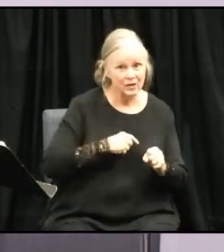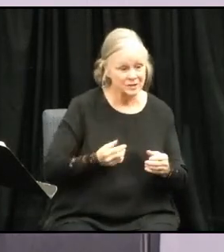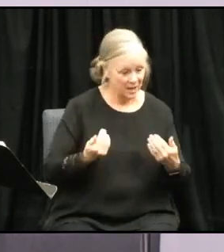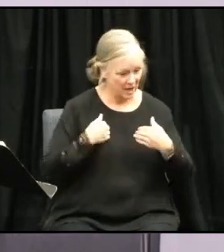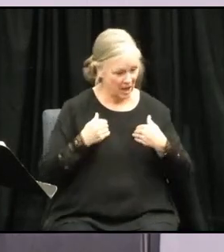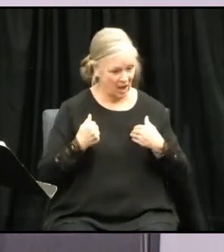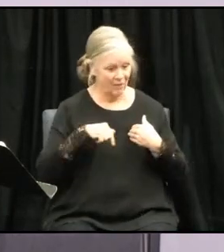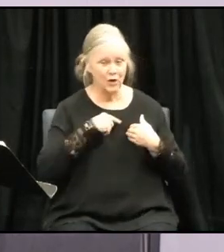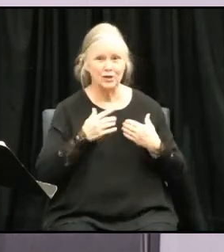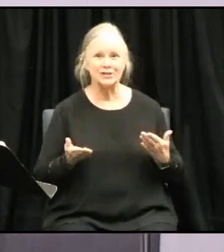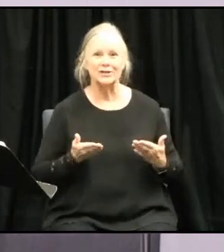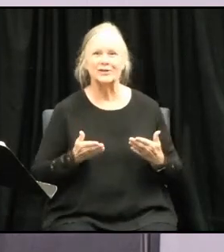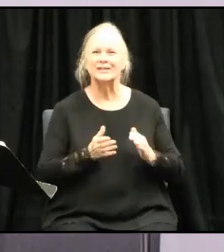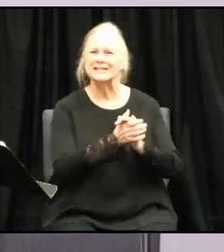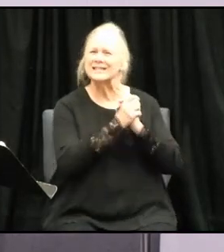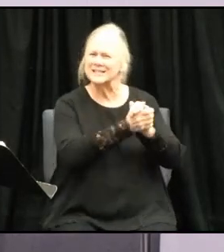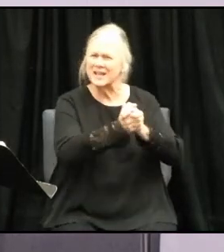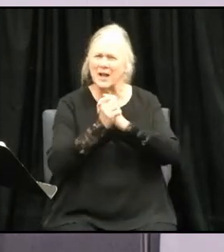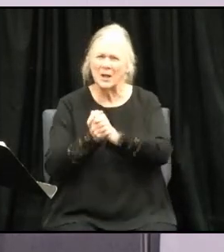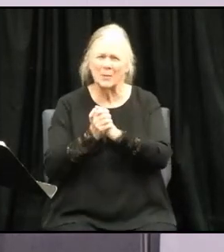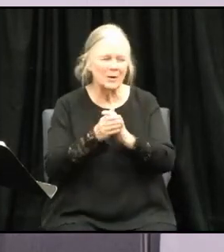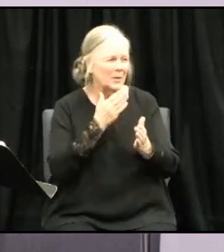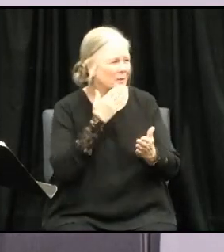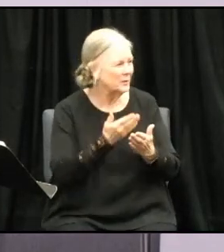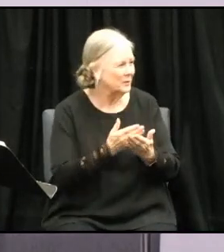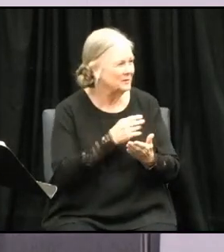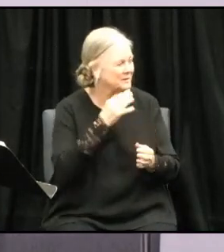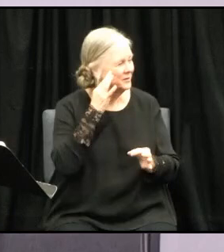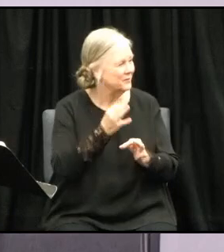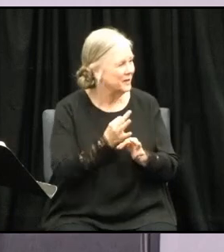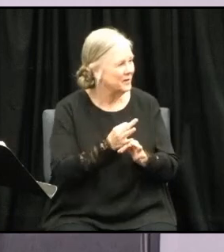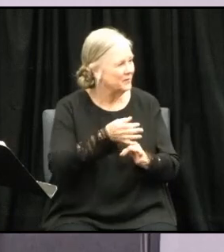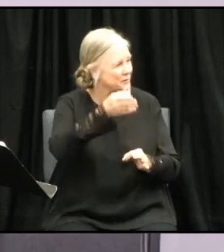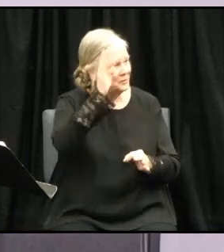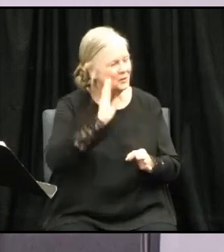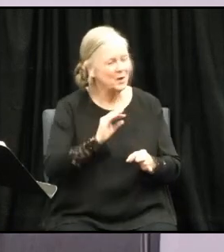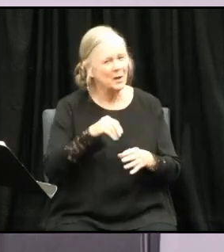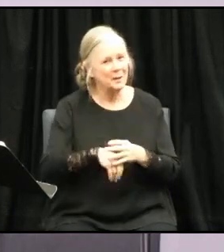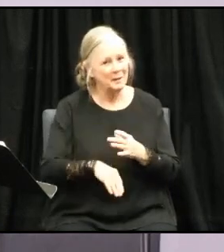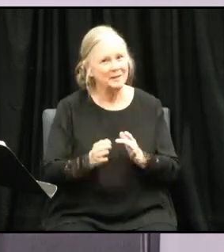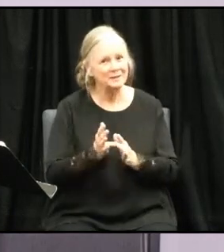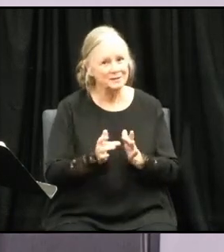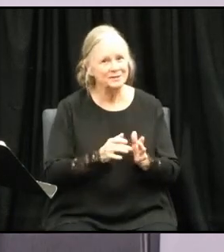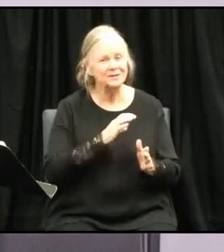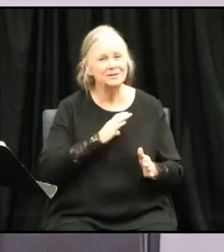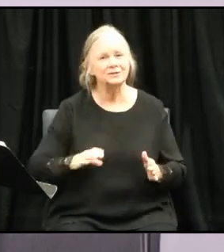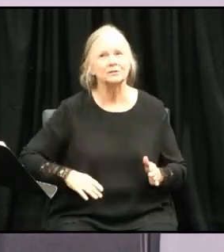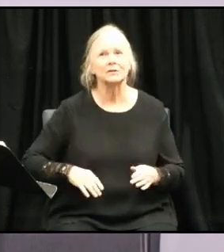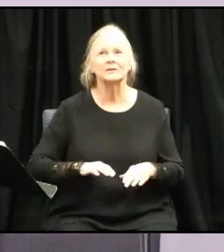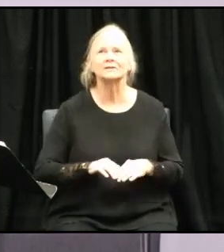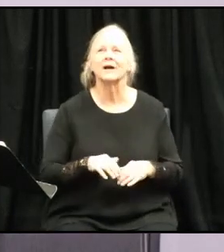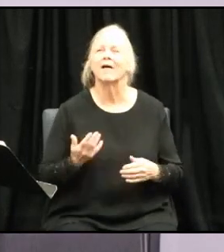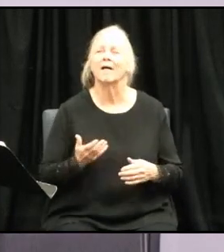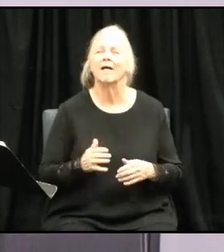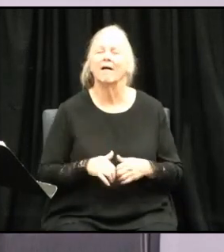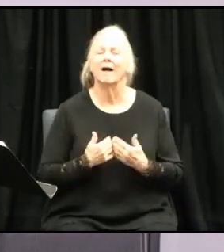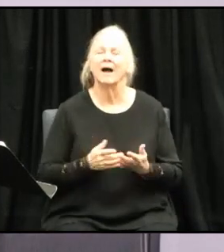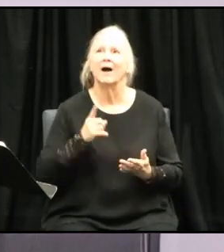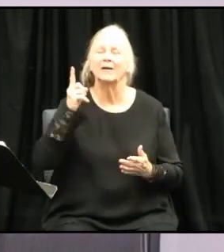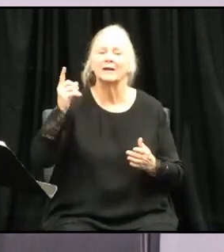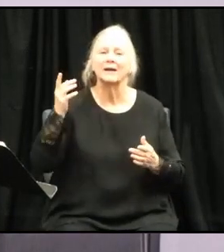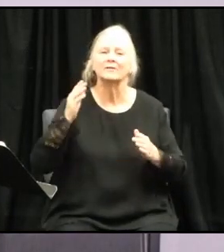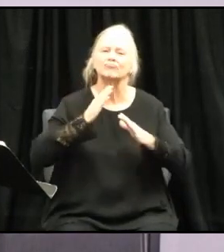the goodness and the faithfulness of God in Jesus Christ. How He has protected